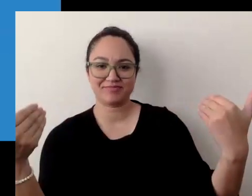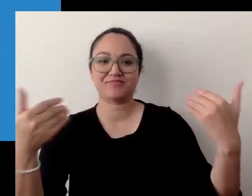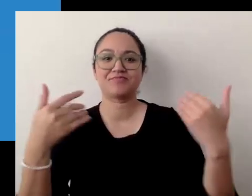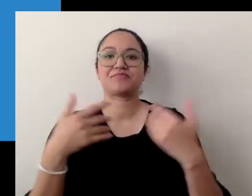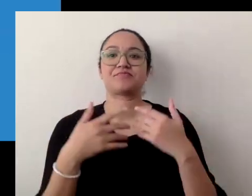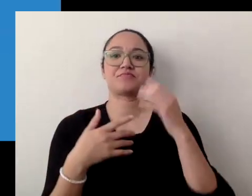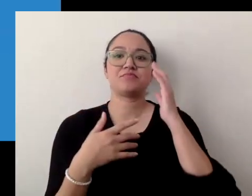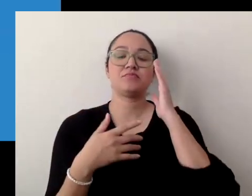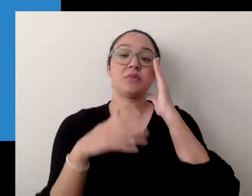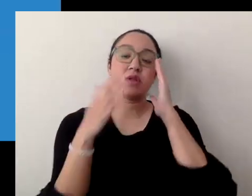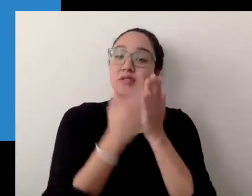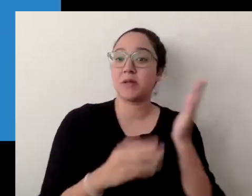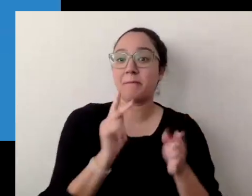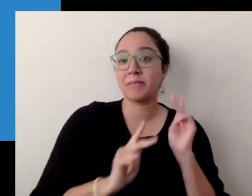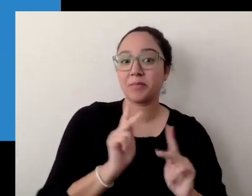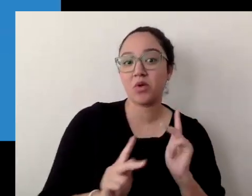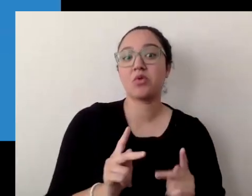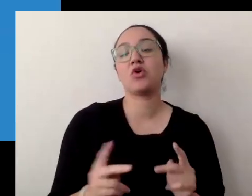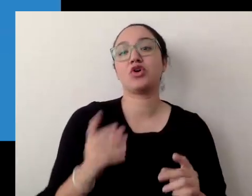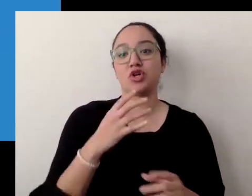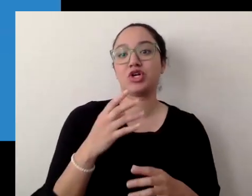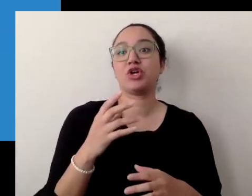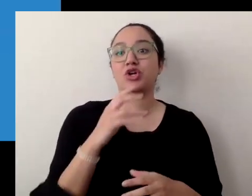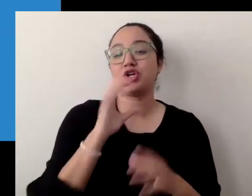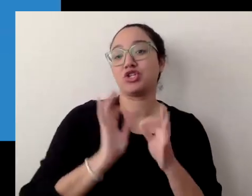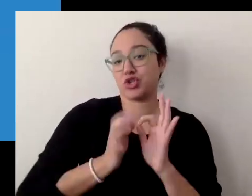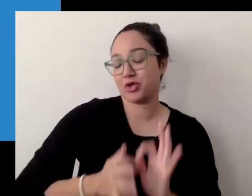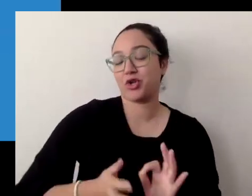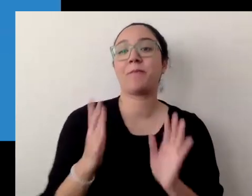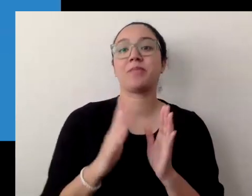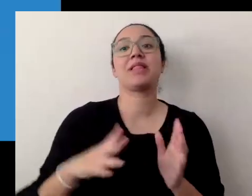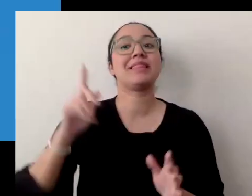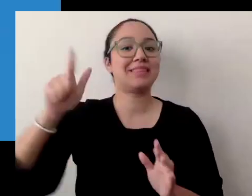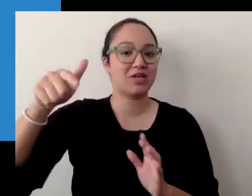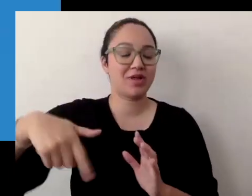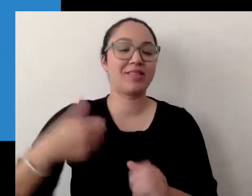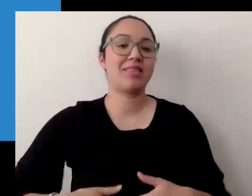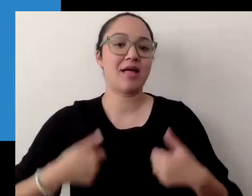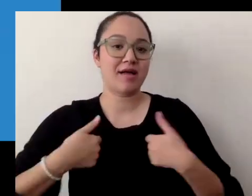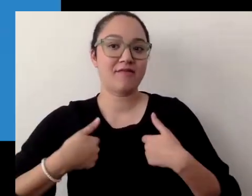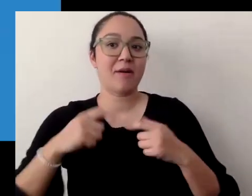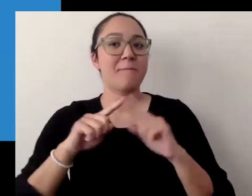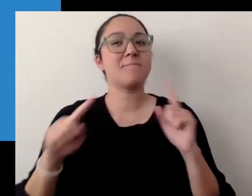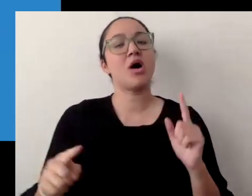are some people who became interpreters later in life, but in general, the older the person is,